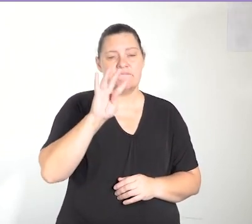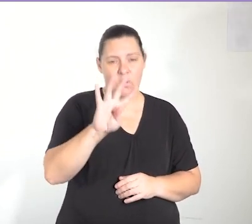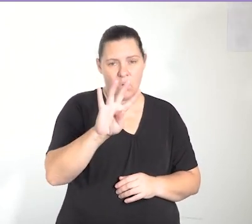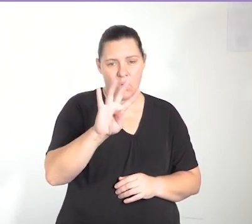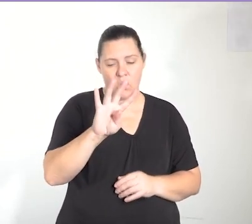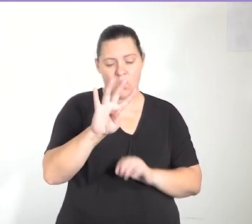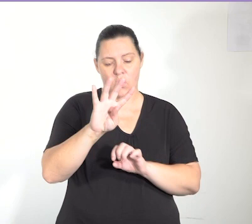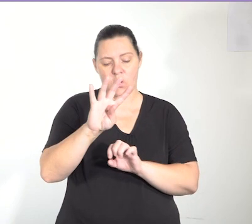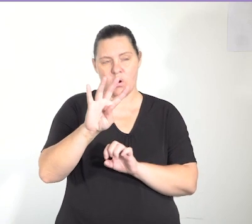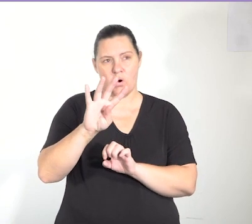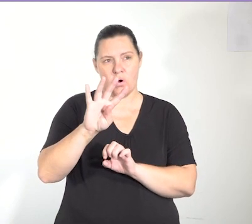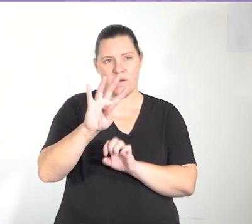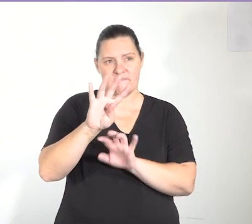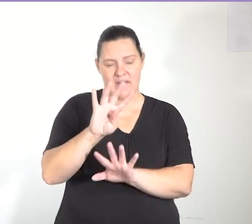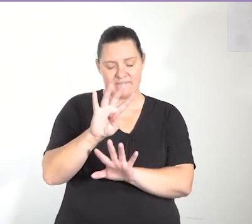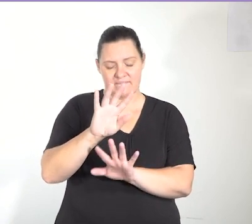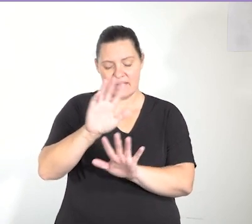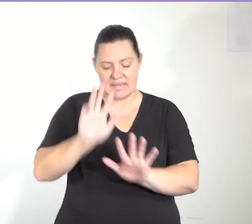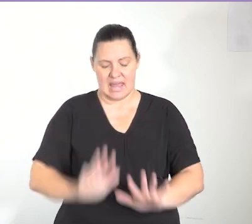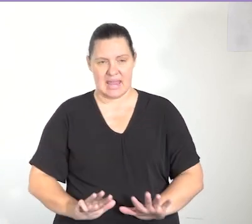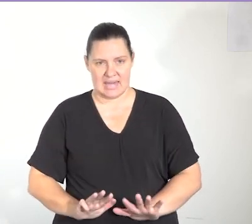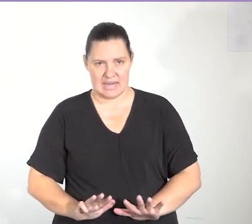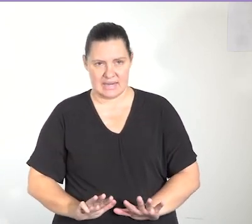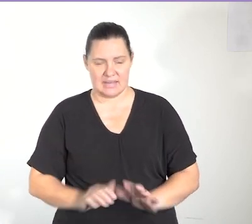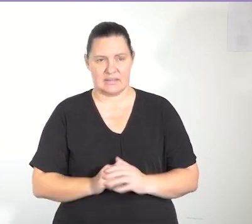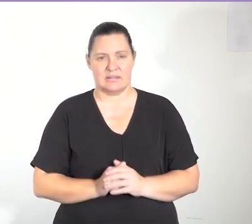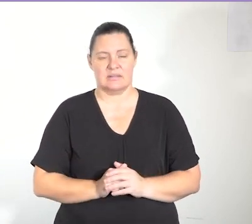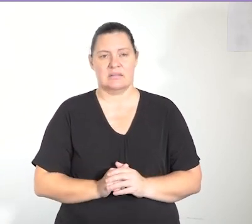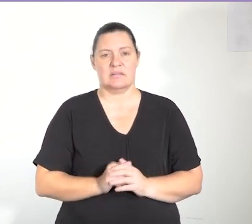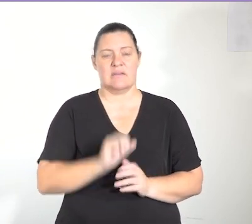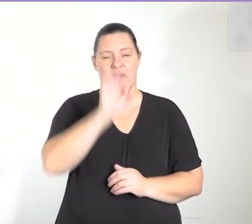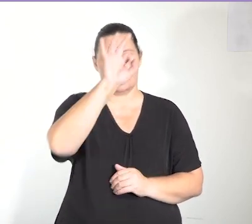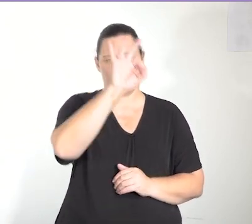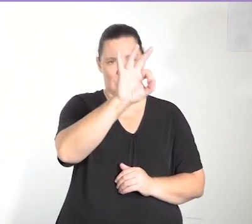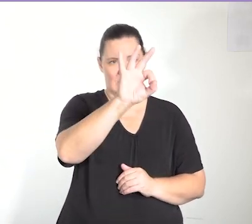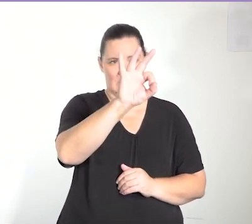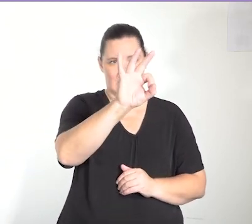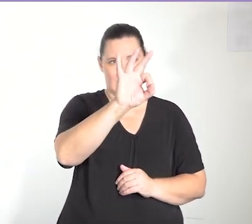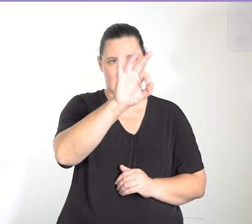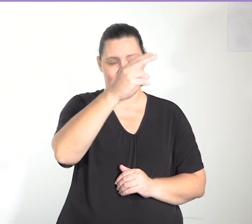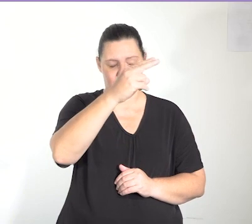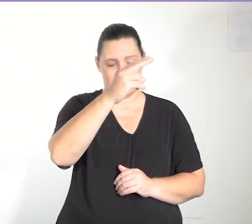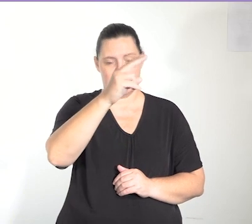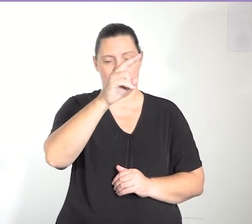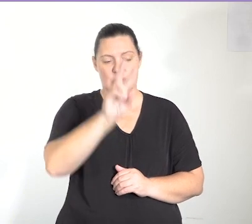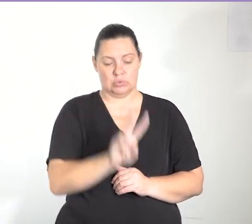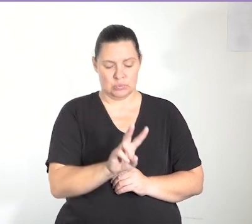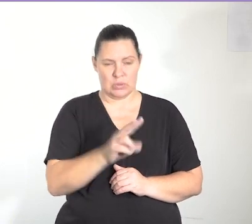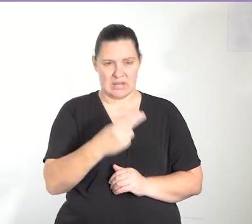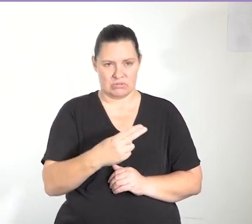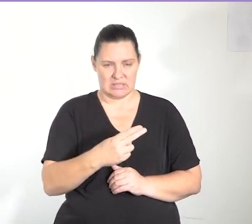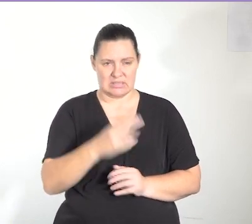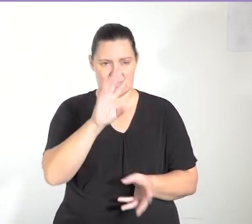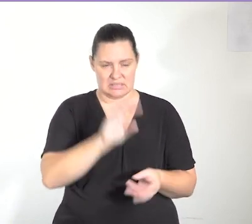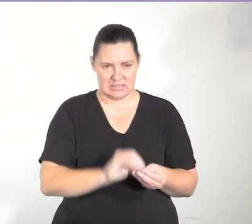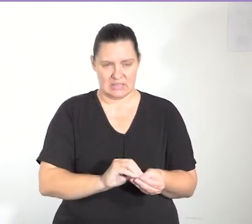tens. That gives us 9 tens, which is 90. And then we have 3 hundreds plus 2